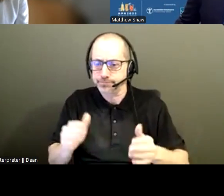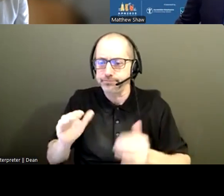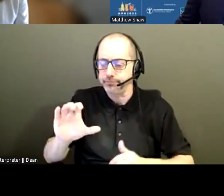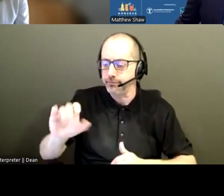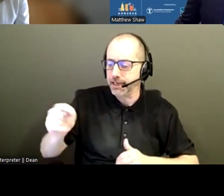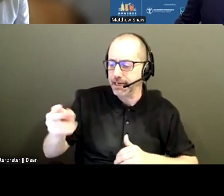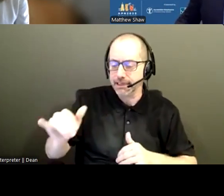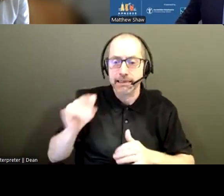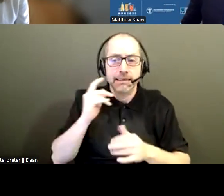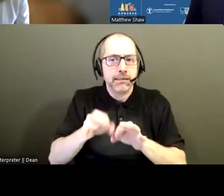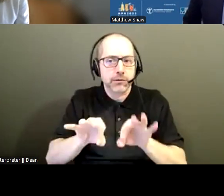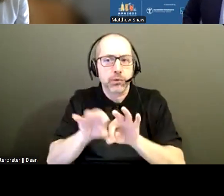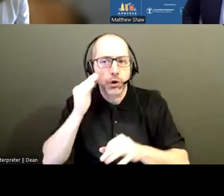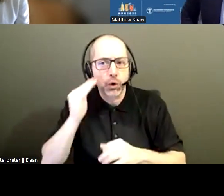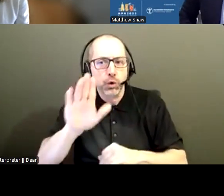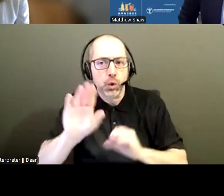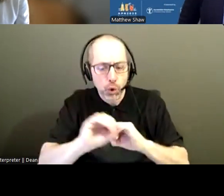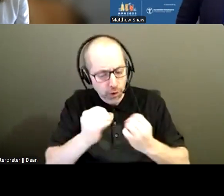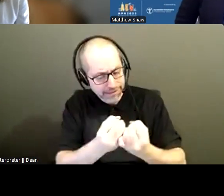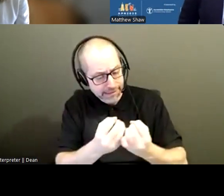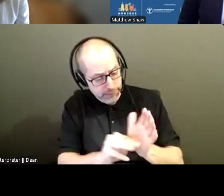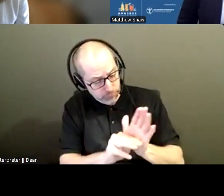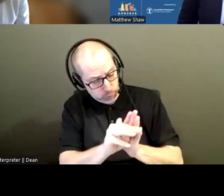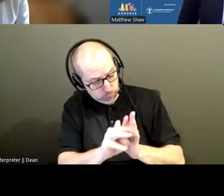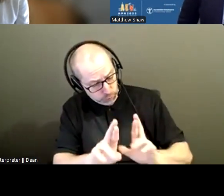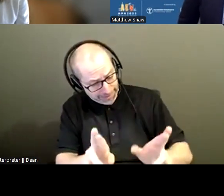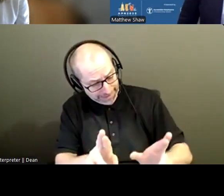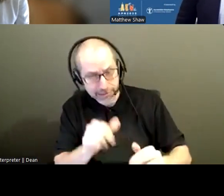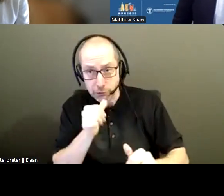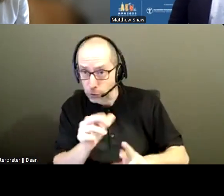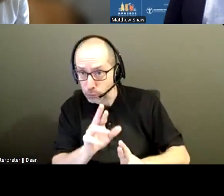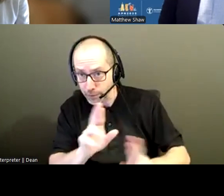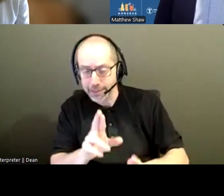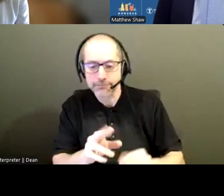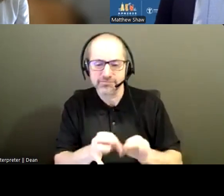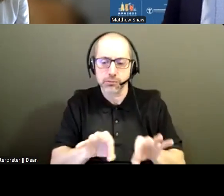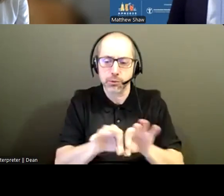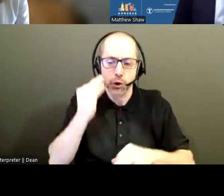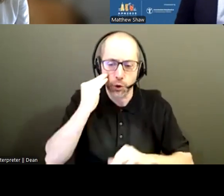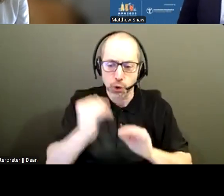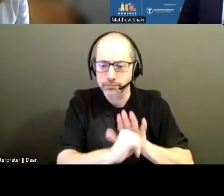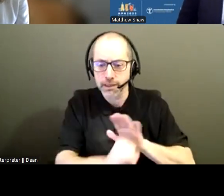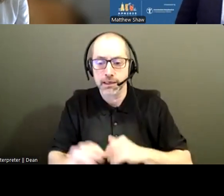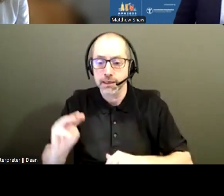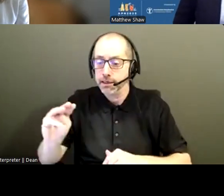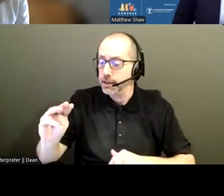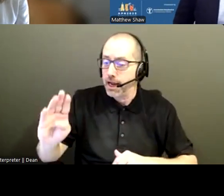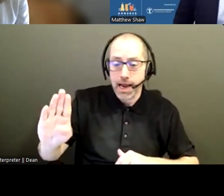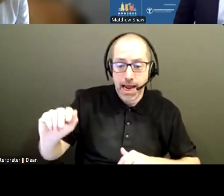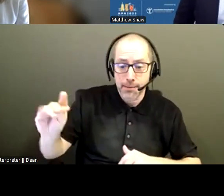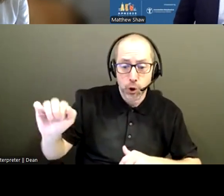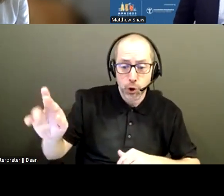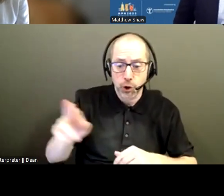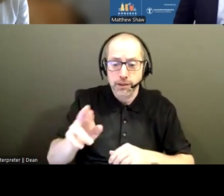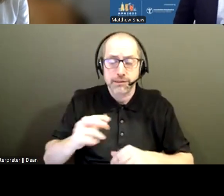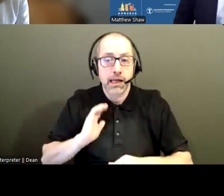maturity is so important. Mandy, Amber, do you have anything to add? Yeah, I think our approach